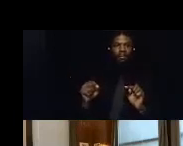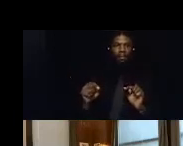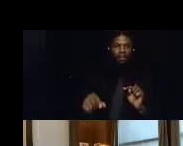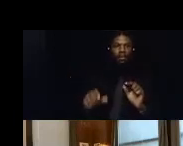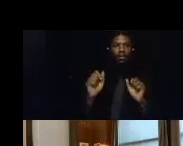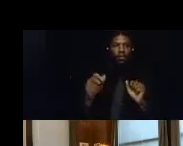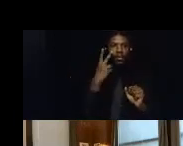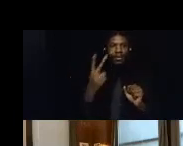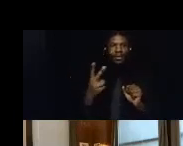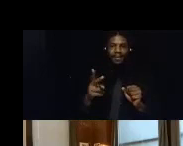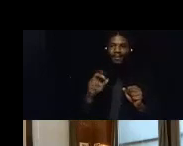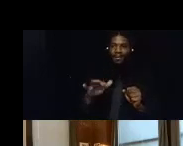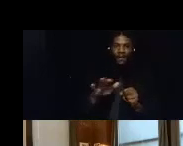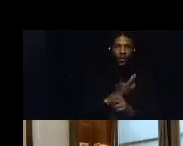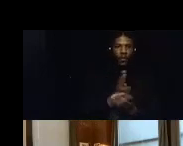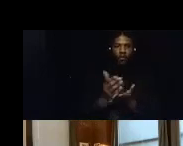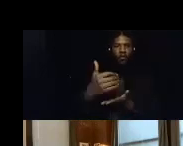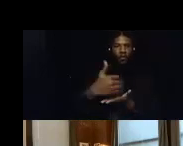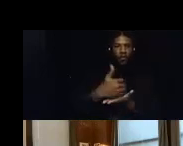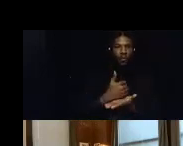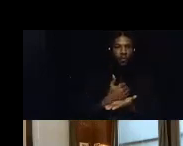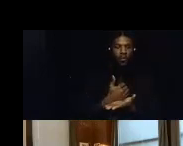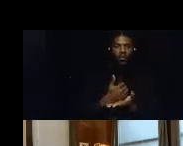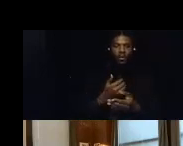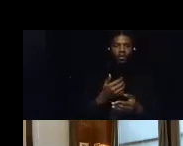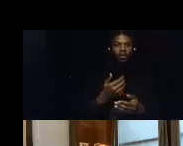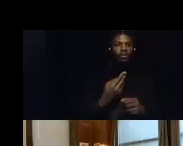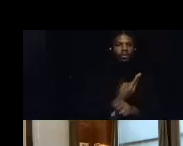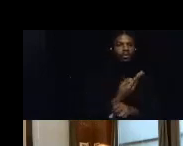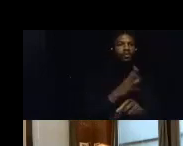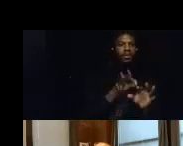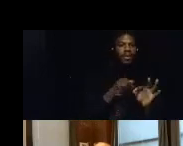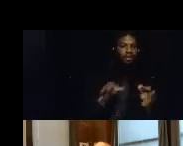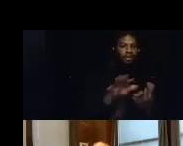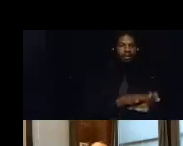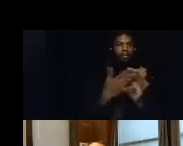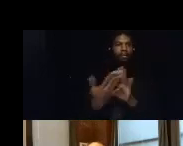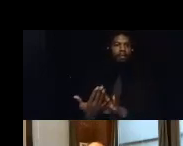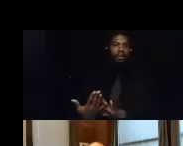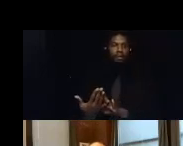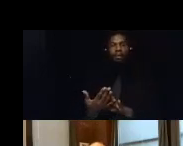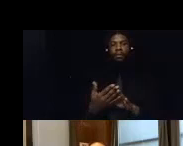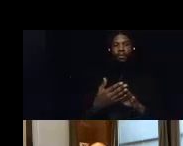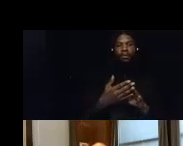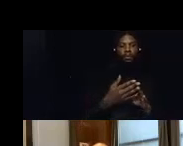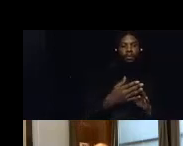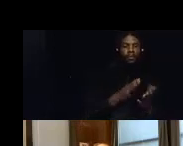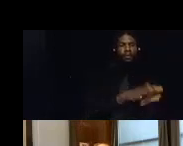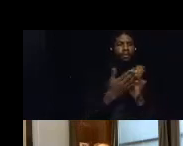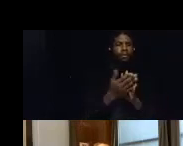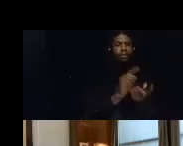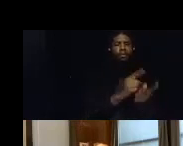Hayes not only used the language, we real cool, we